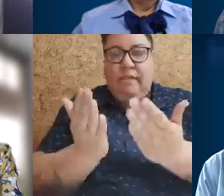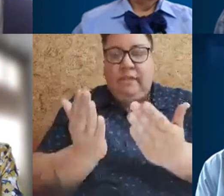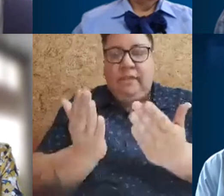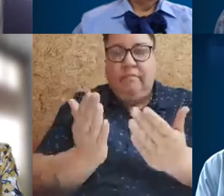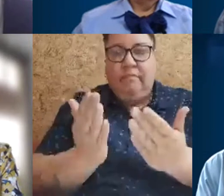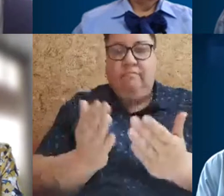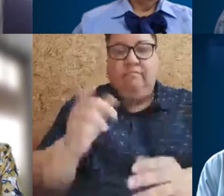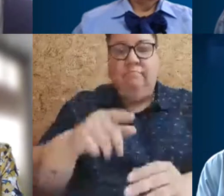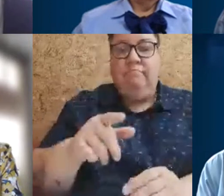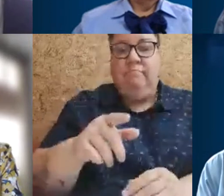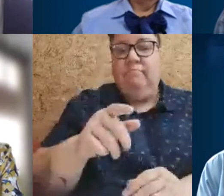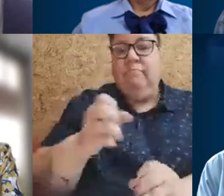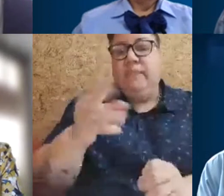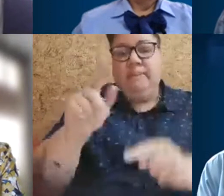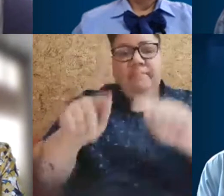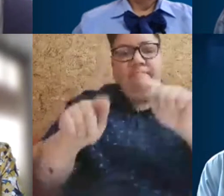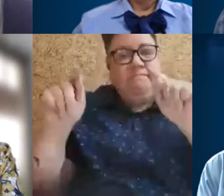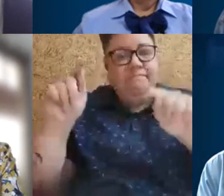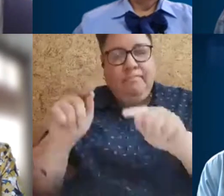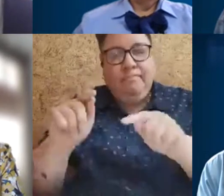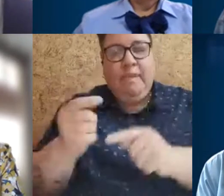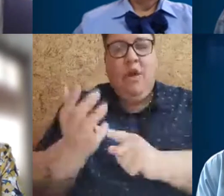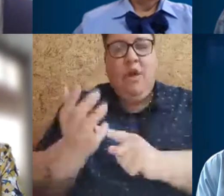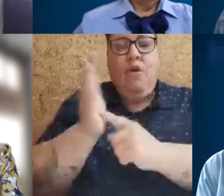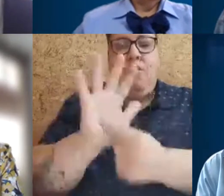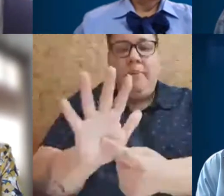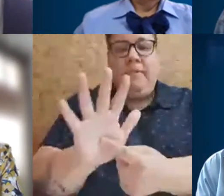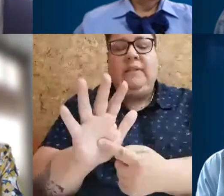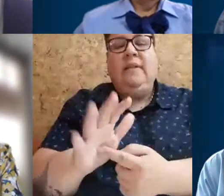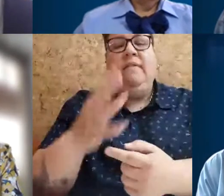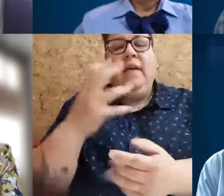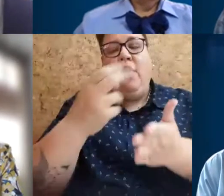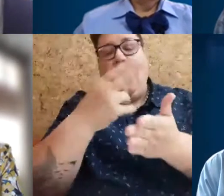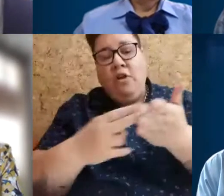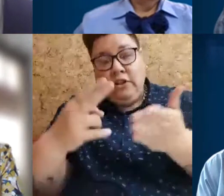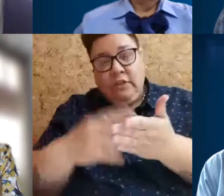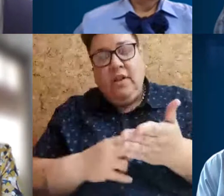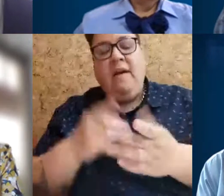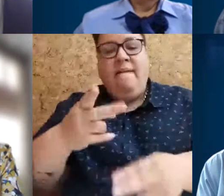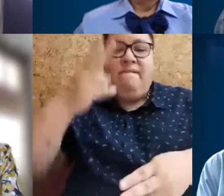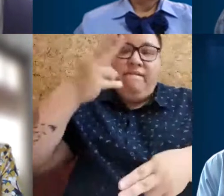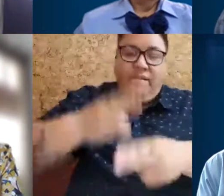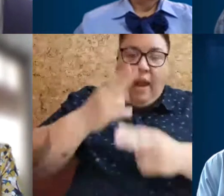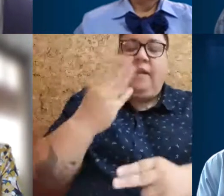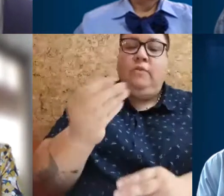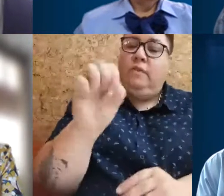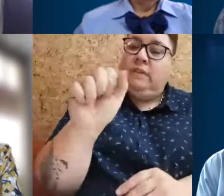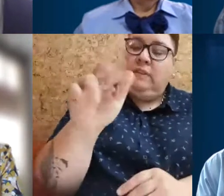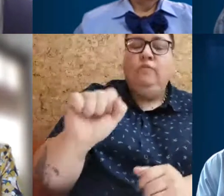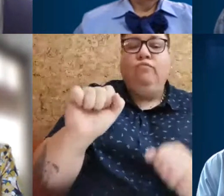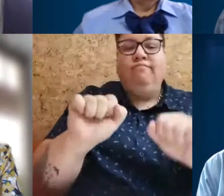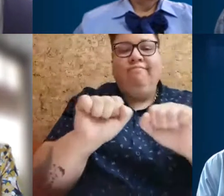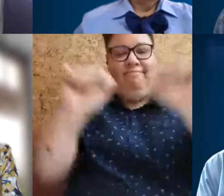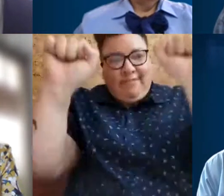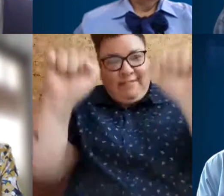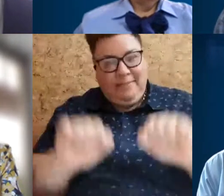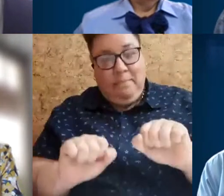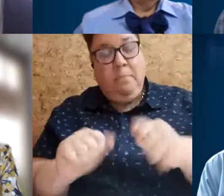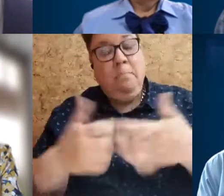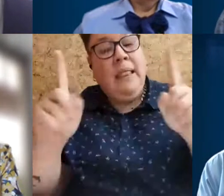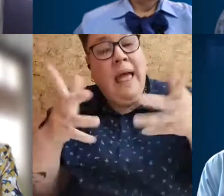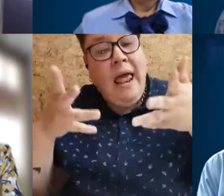might find that the representative registration is finalized on the SARS system, but now the